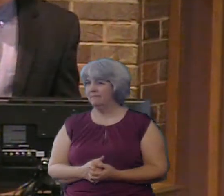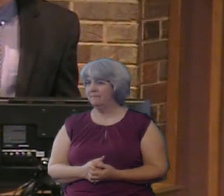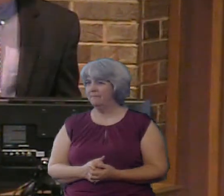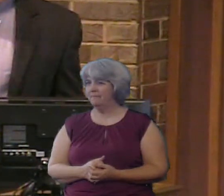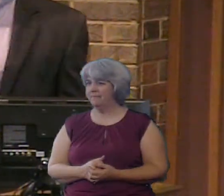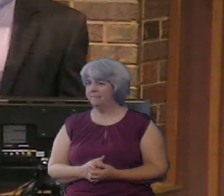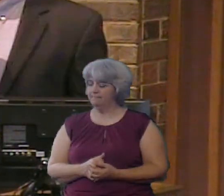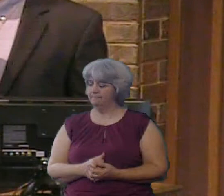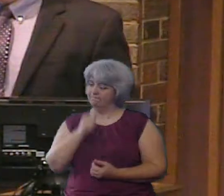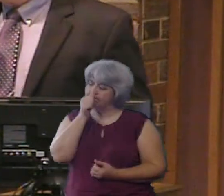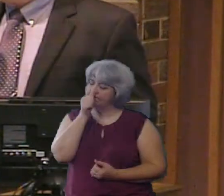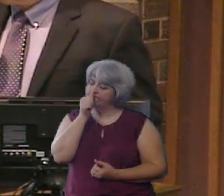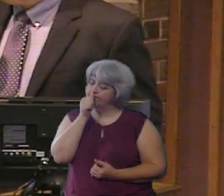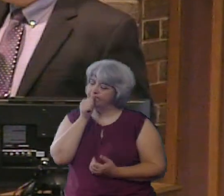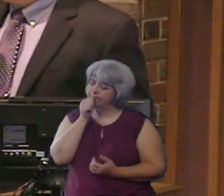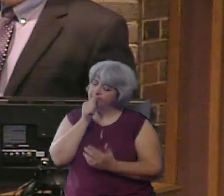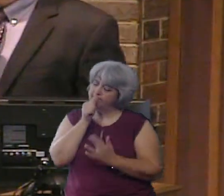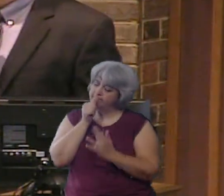Resiliency.